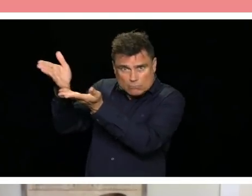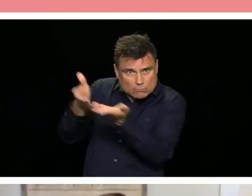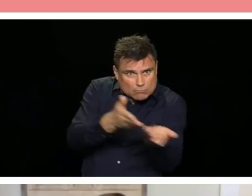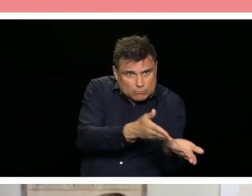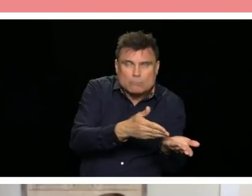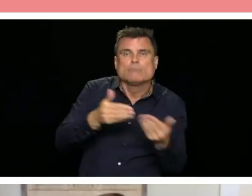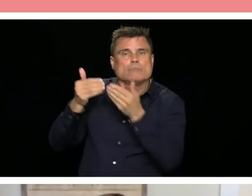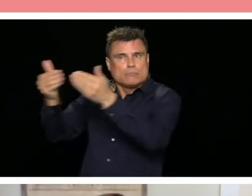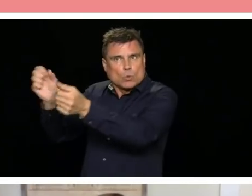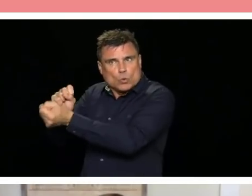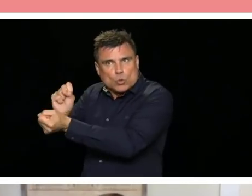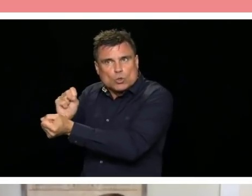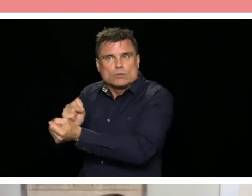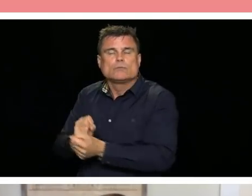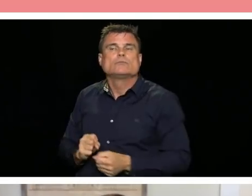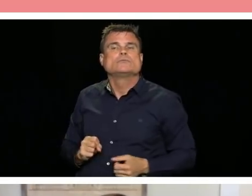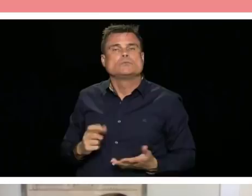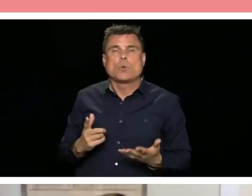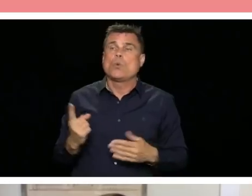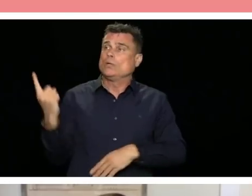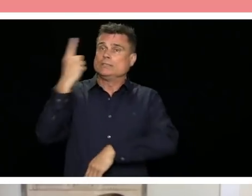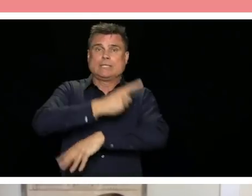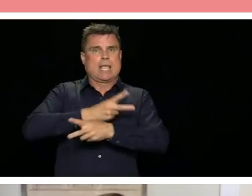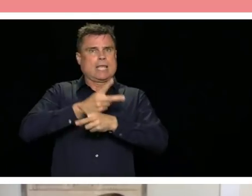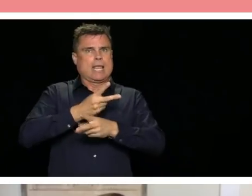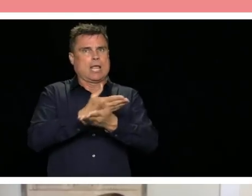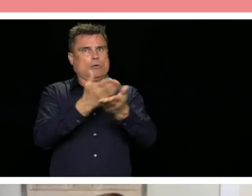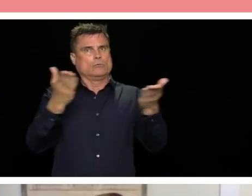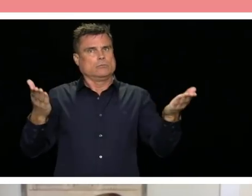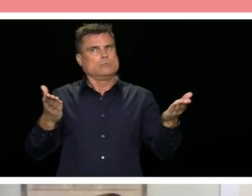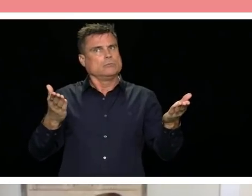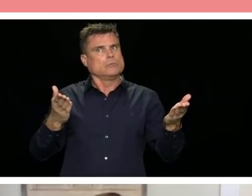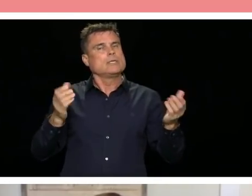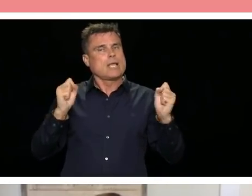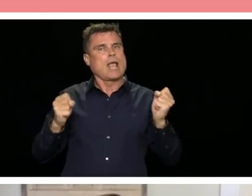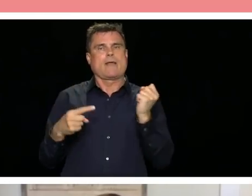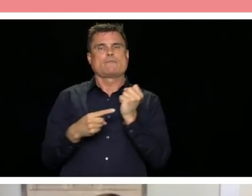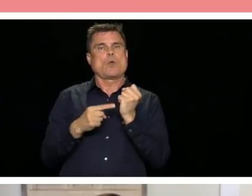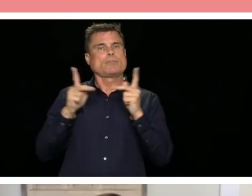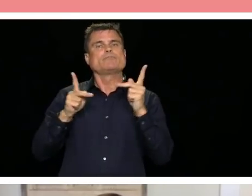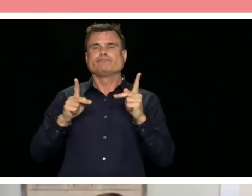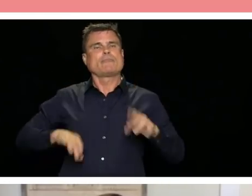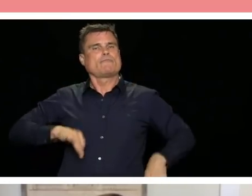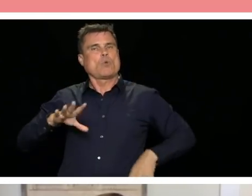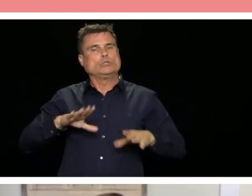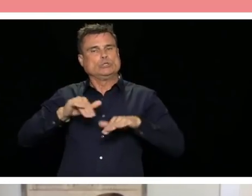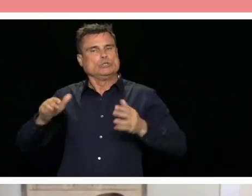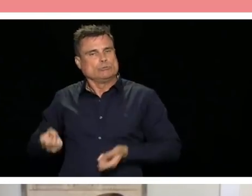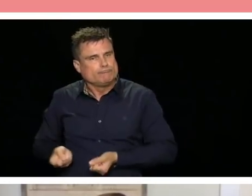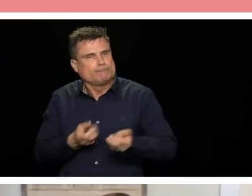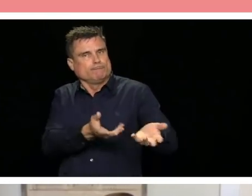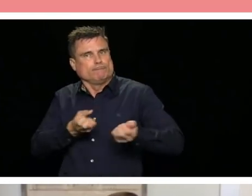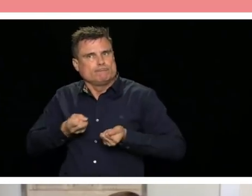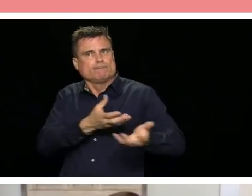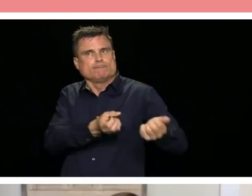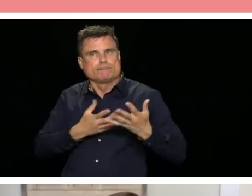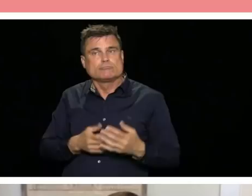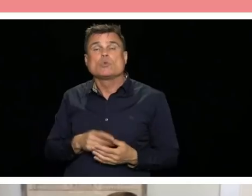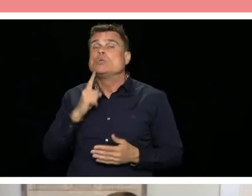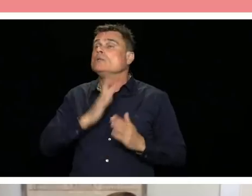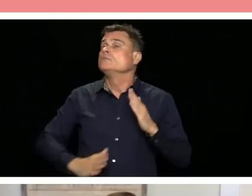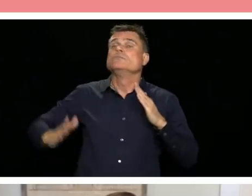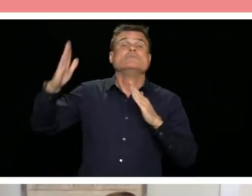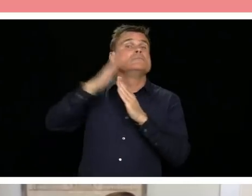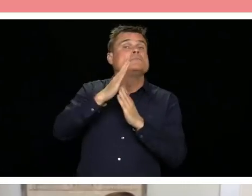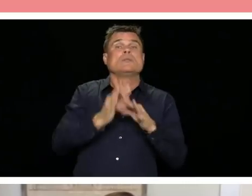and compensation for early childhood educator is definitely one of our top priority. I don't have any further details at this moment other than our